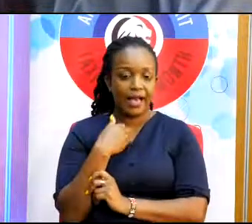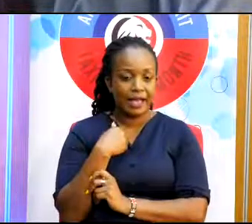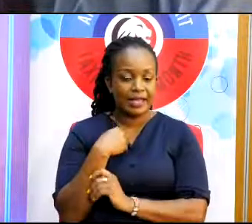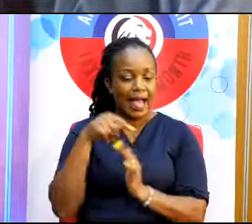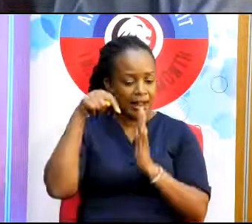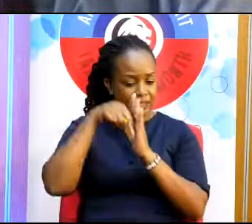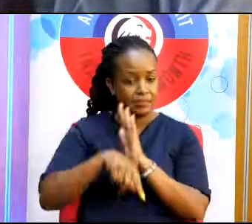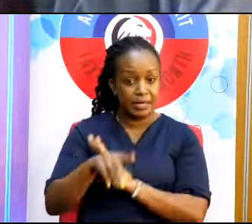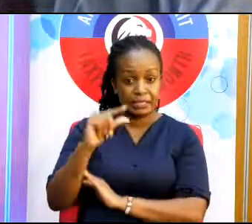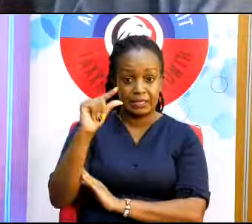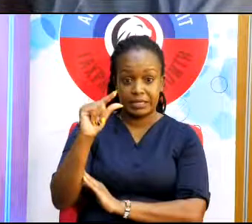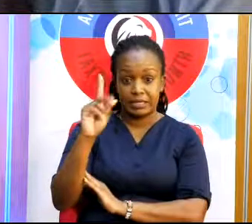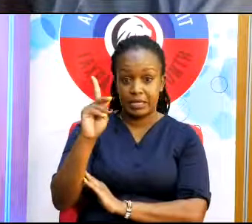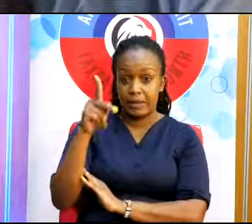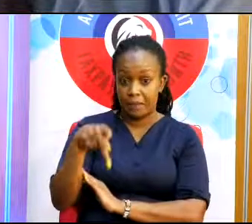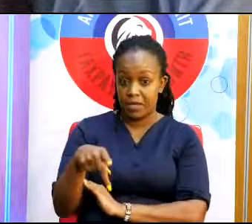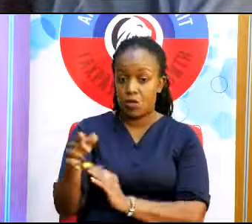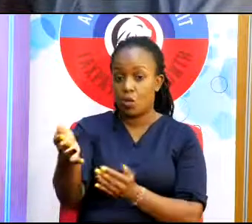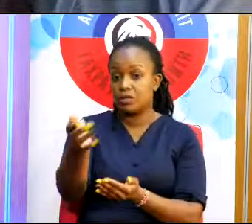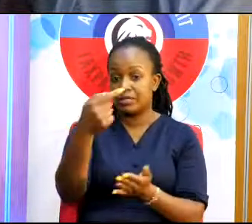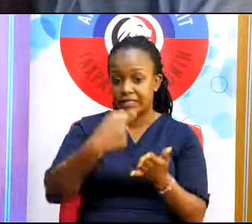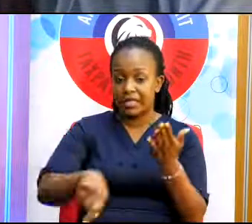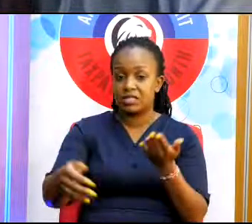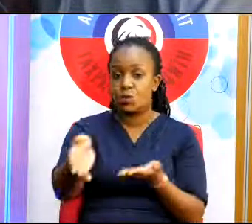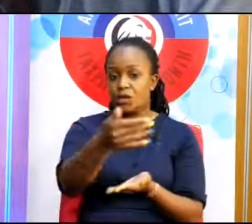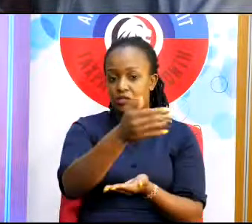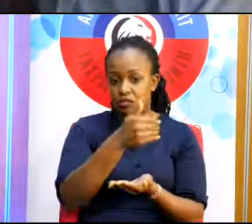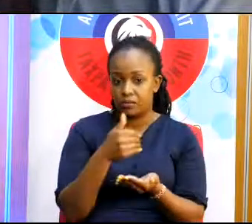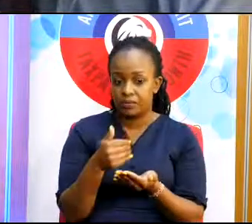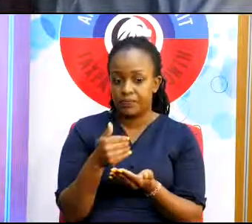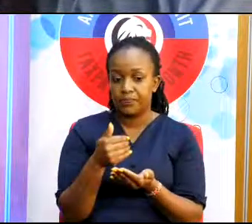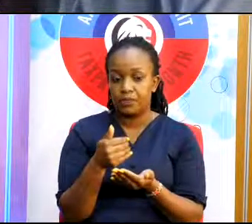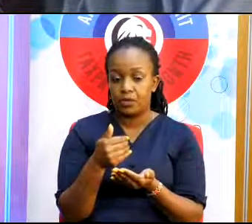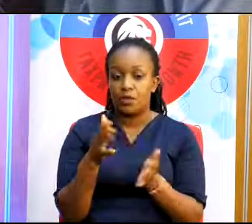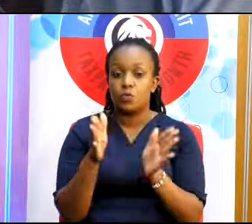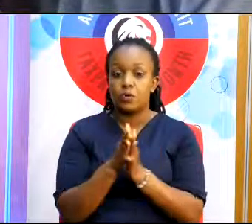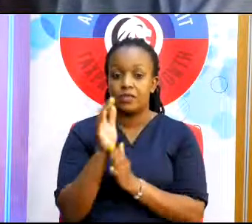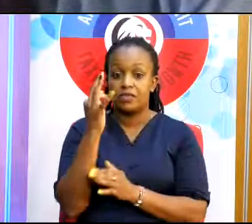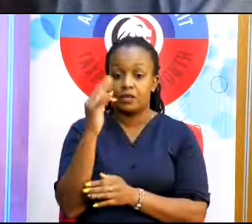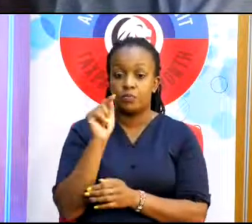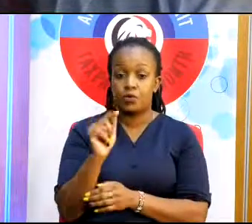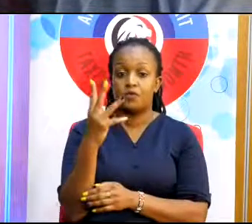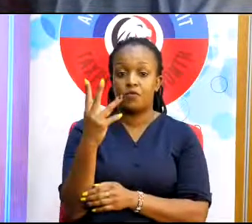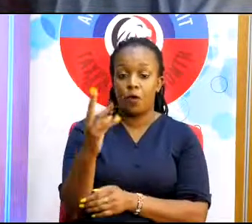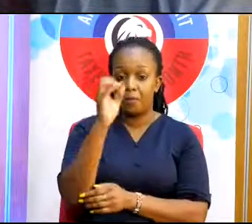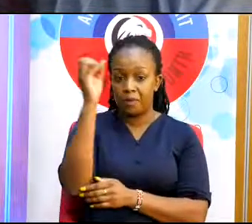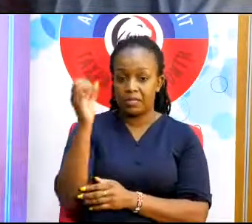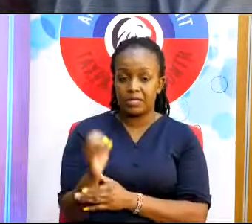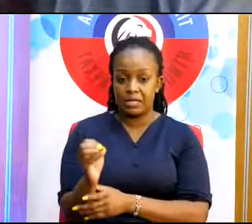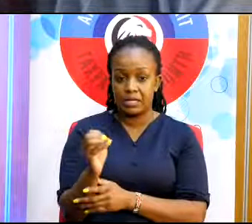GDP contraction in 2020 of about 3.4%,